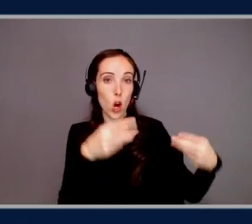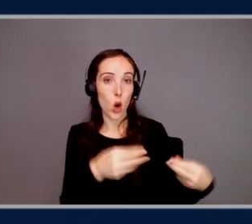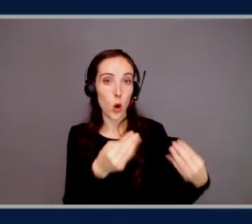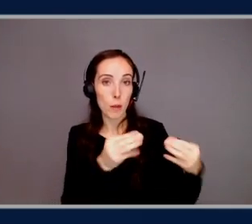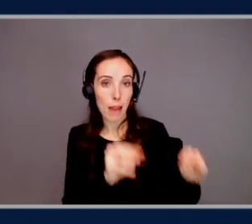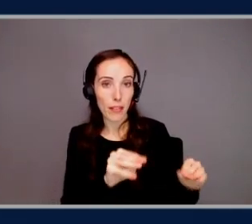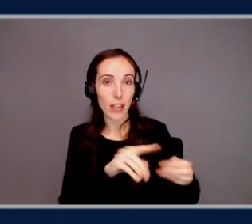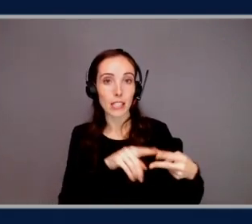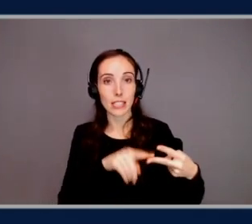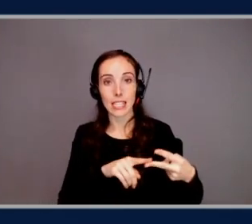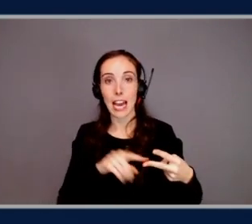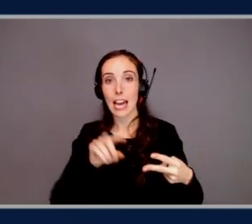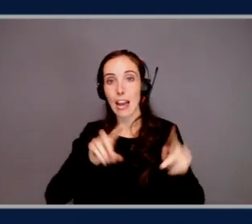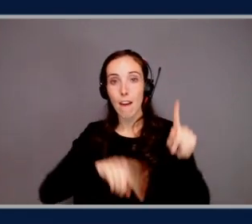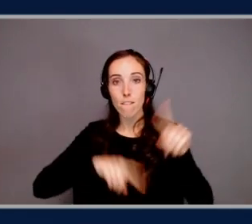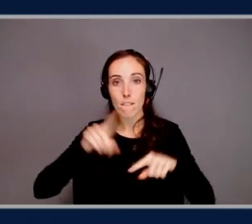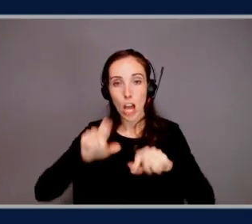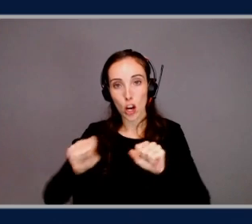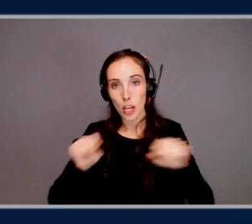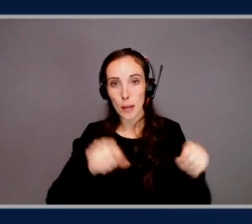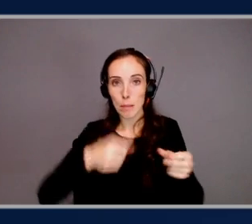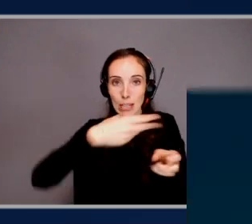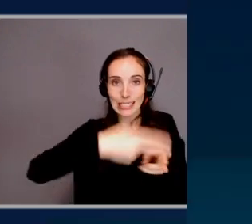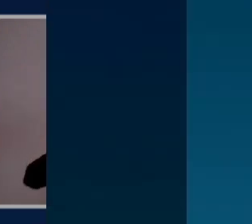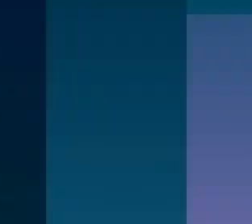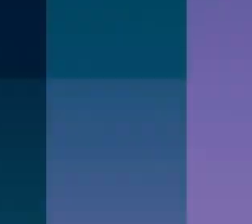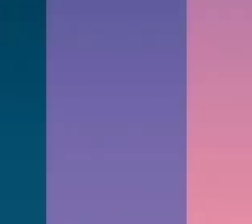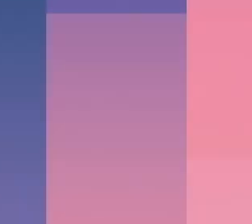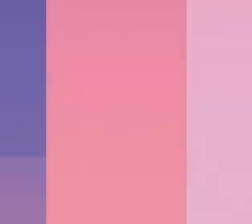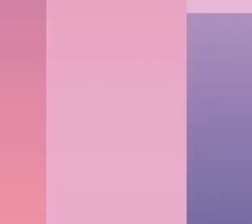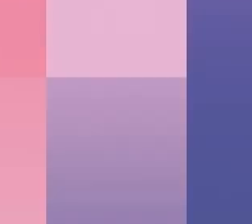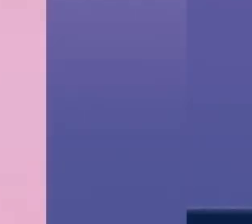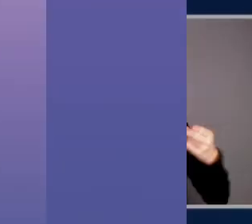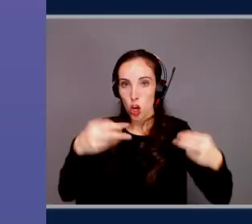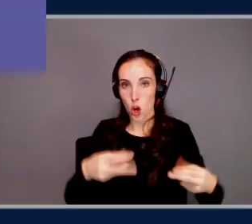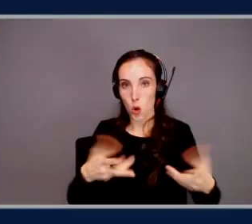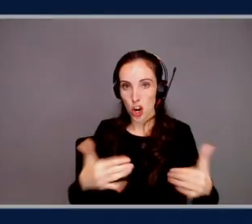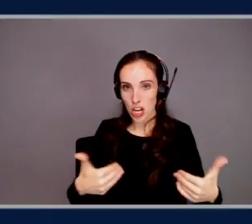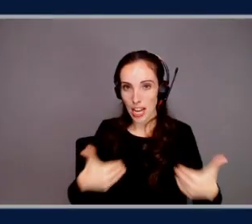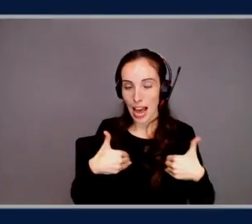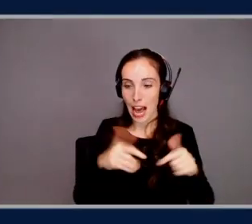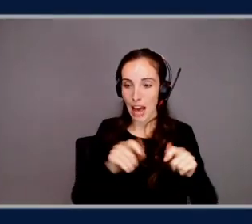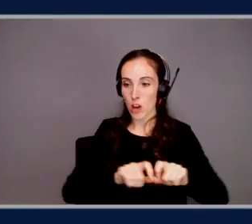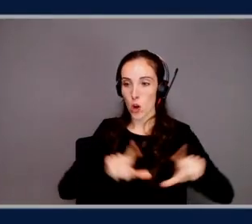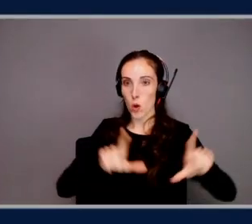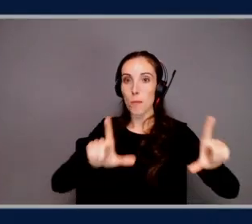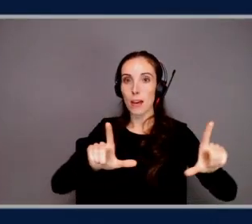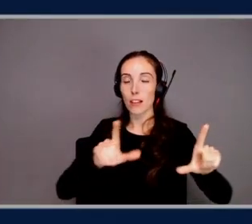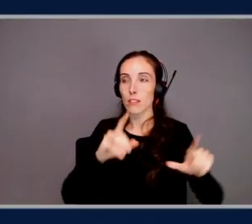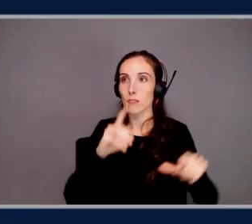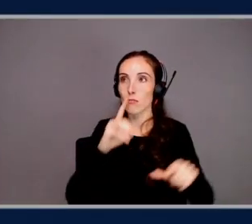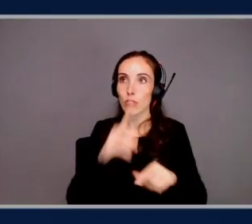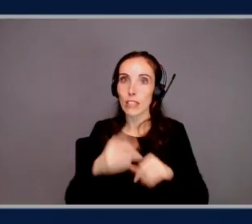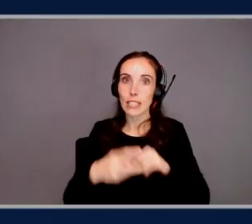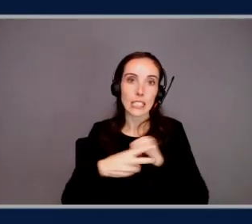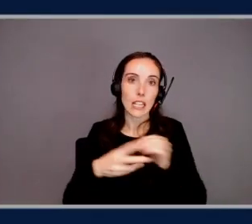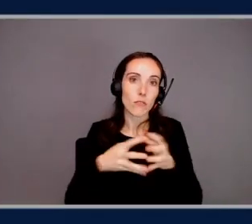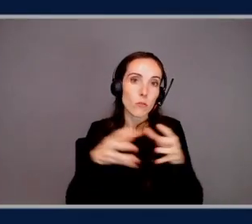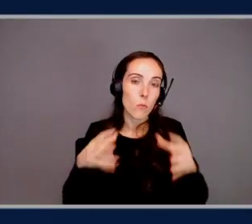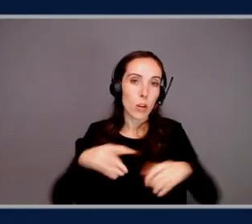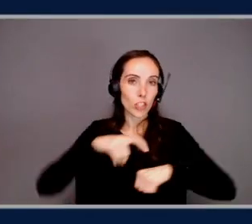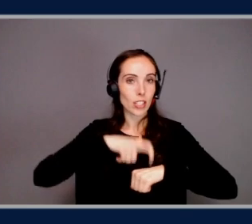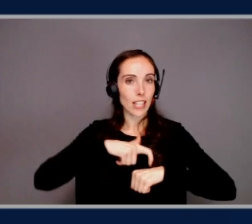that are in the code file that I have open. And so it's a huge time saver. And I consider this to be sort of like level